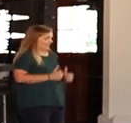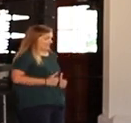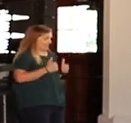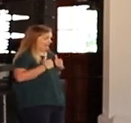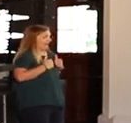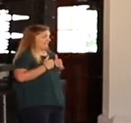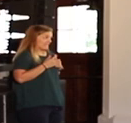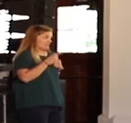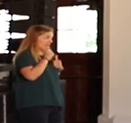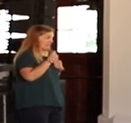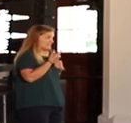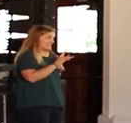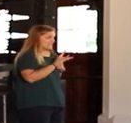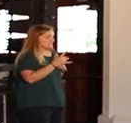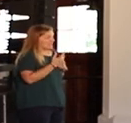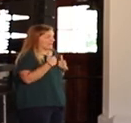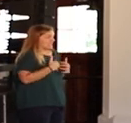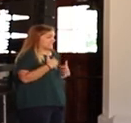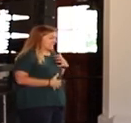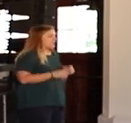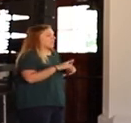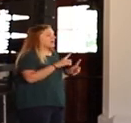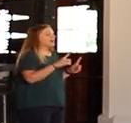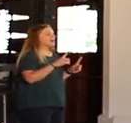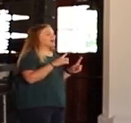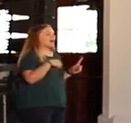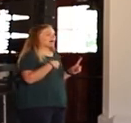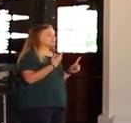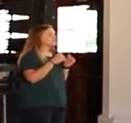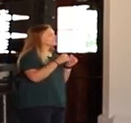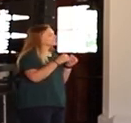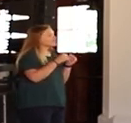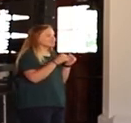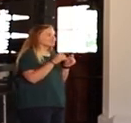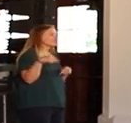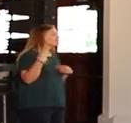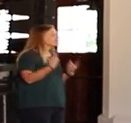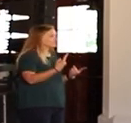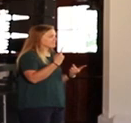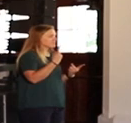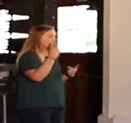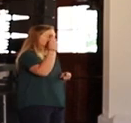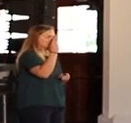It's a little mixed, but I tell you, there's a reason that I've been hanging around as long as I